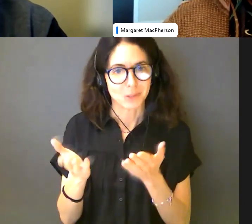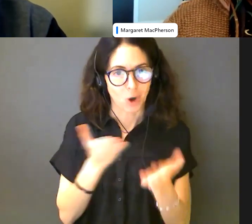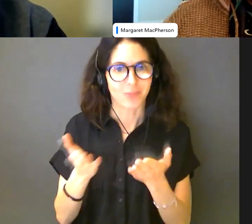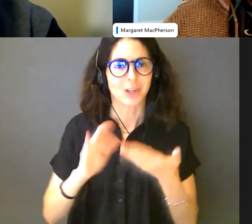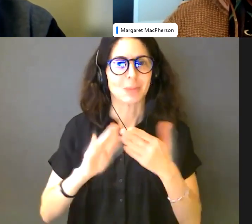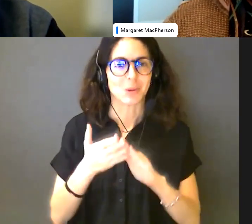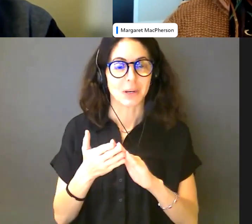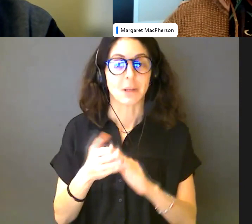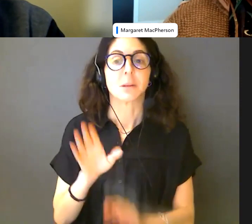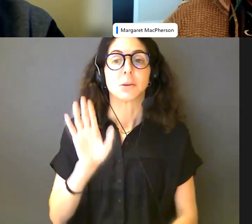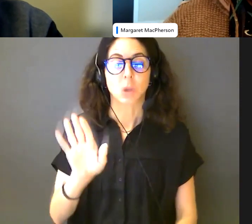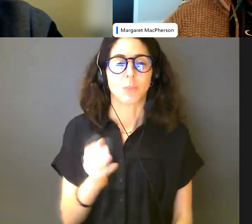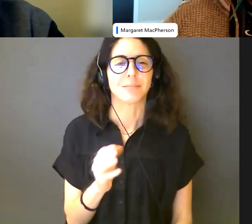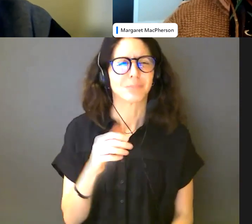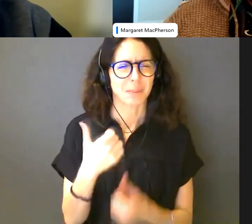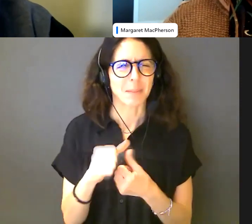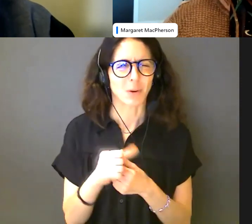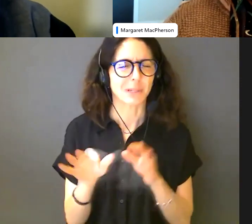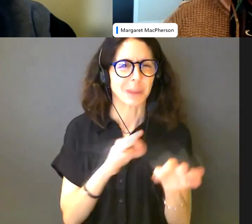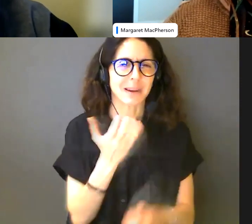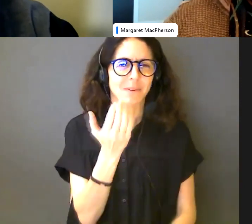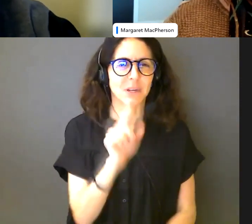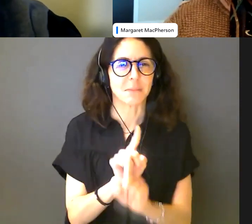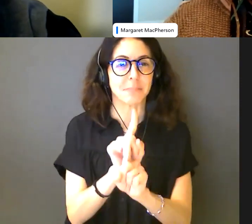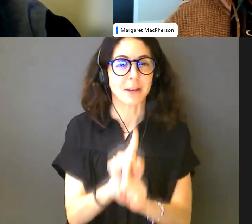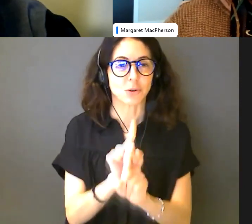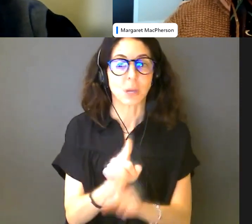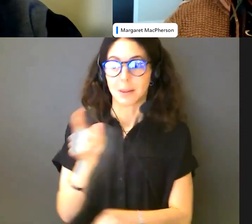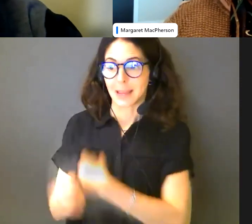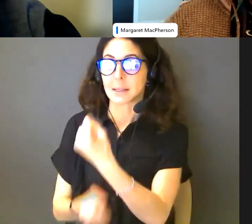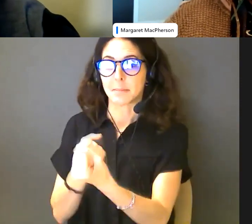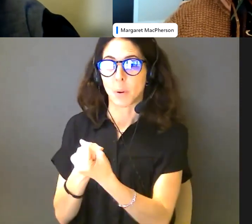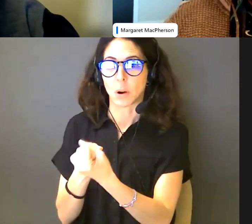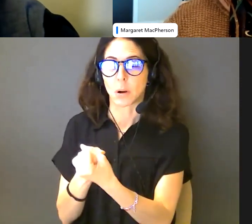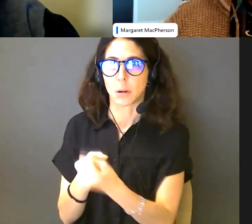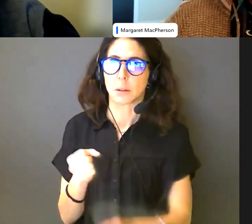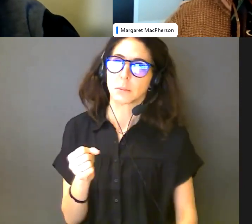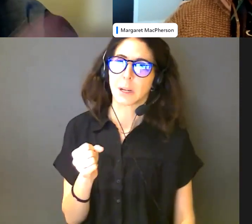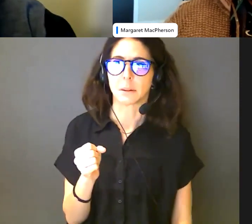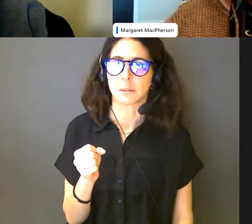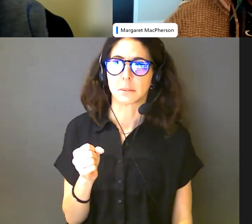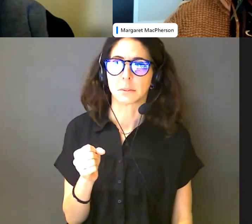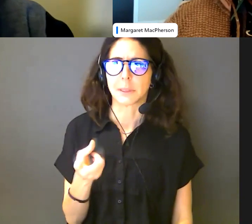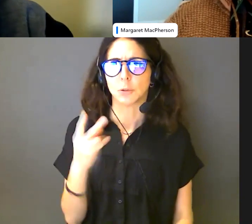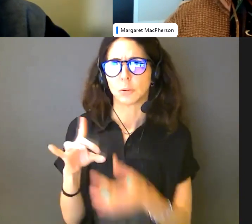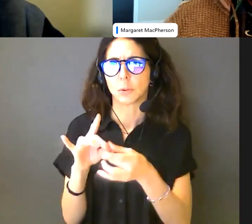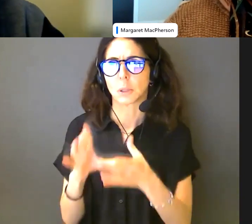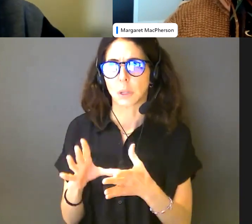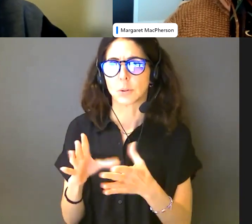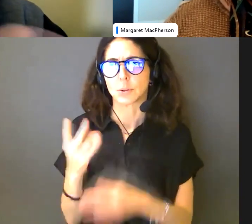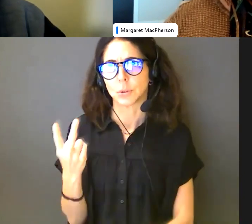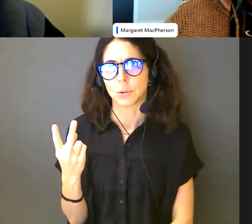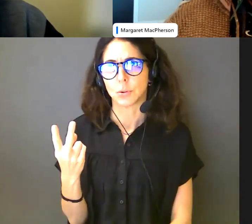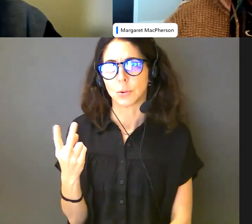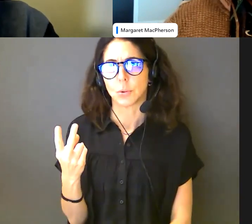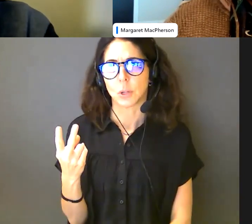And the mentors, the 15 mentors, support the 81 ones. Some of them are there. We have 2 coordinators, and some of the networks,